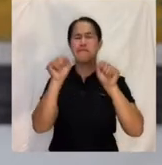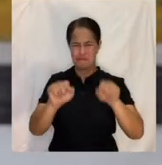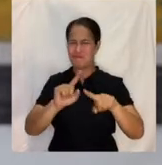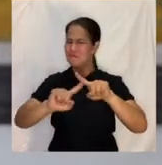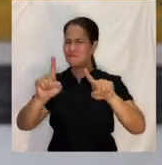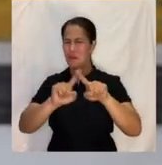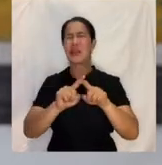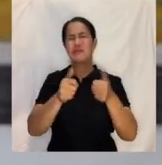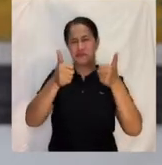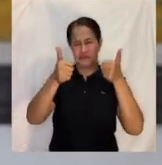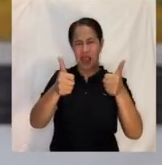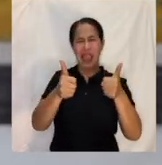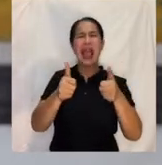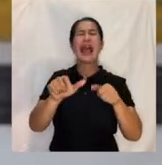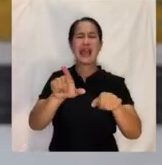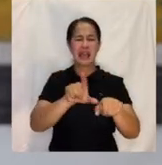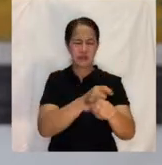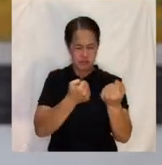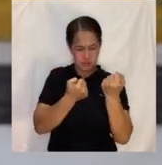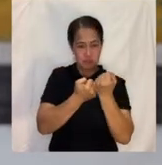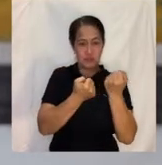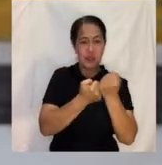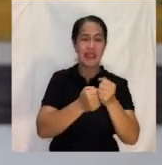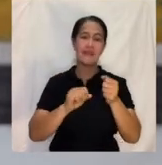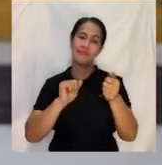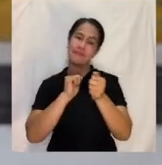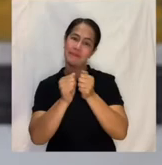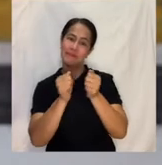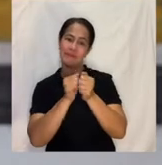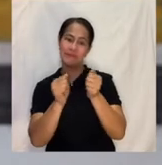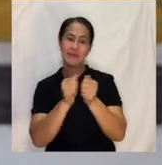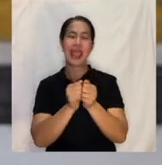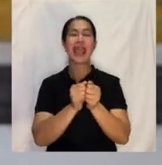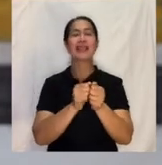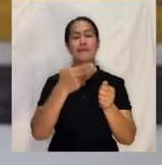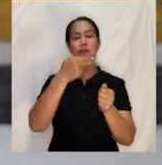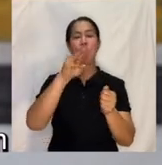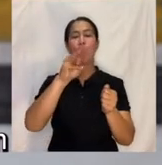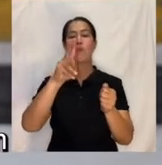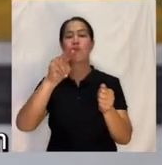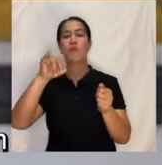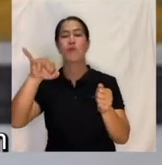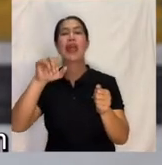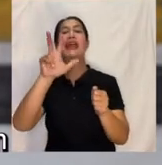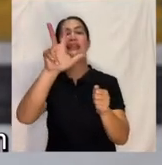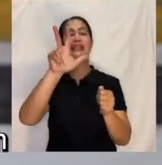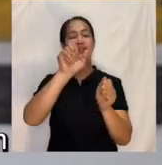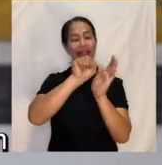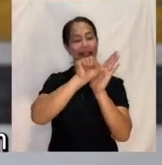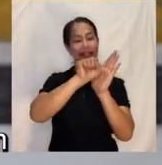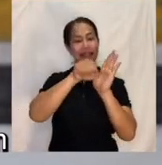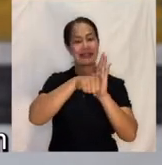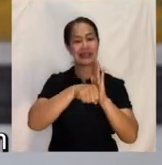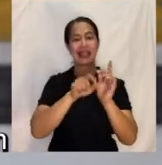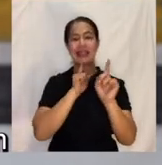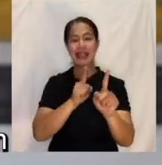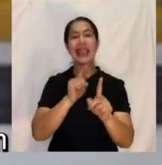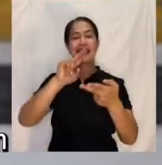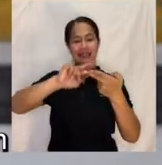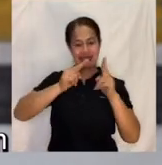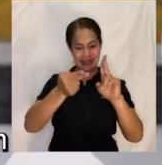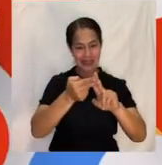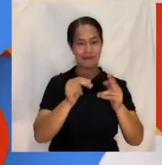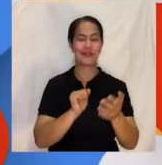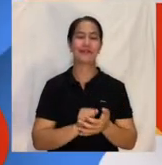vary, but it's okay as long as it supports the meaning of the given homonym. You have 3 seconds to answer each